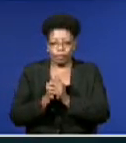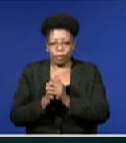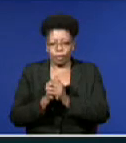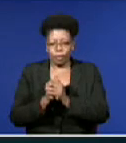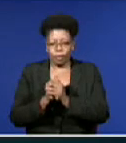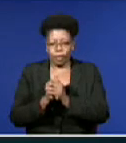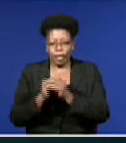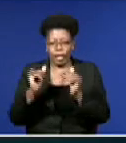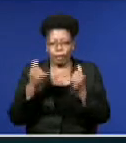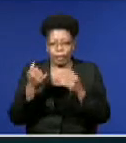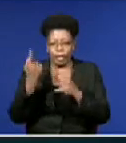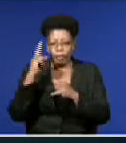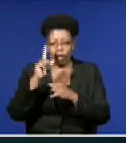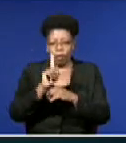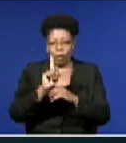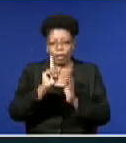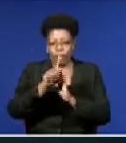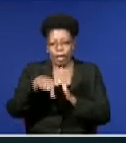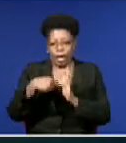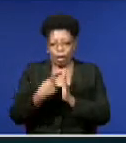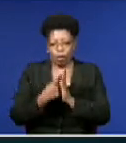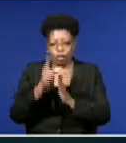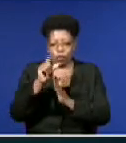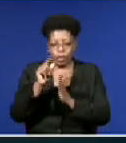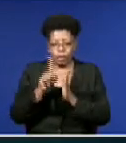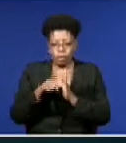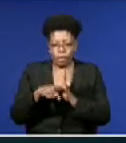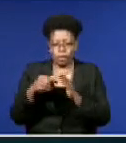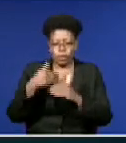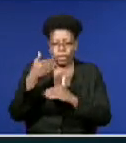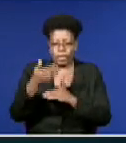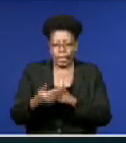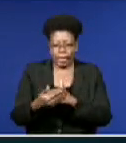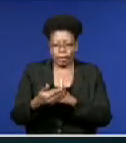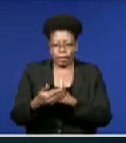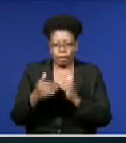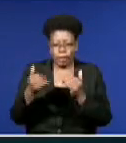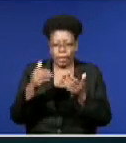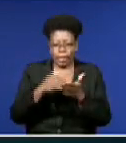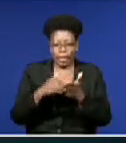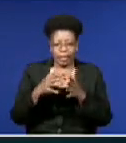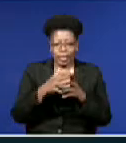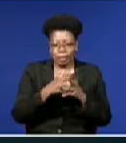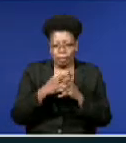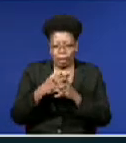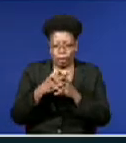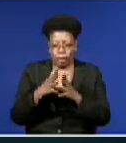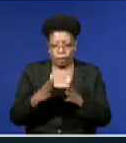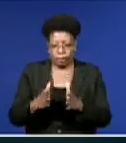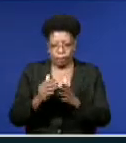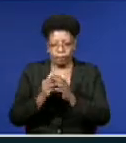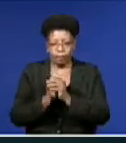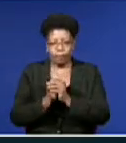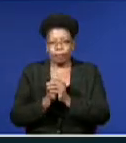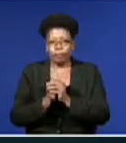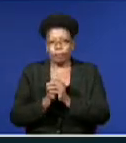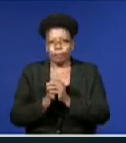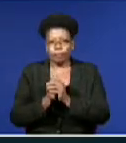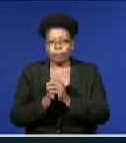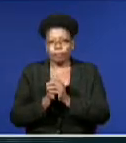and 21 minutes. Up next for Justin now will be 7-seed American Gage Brymer in the round of